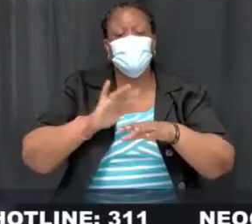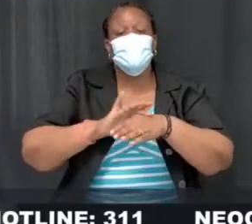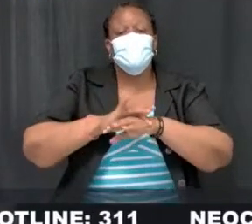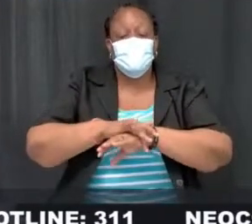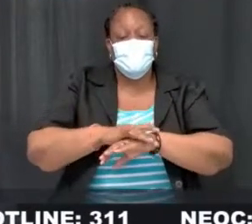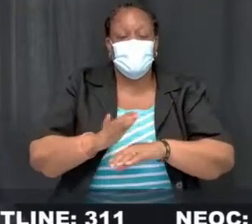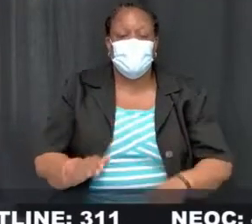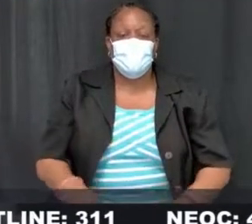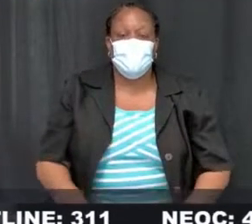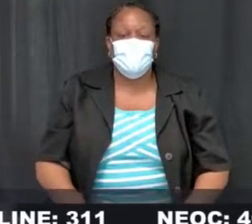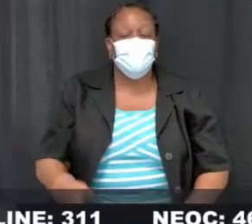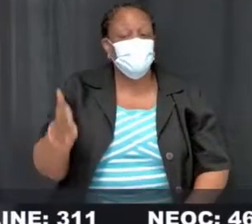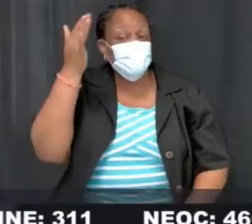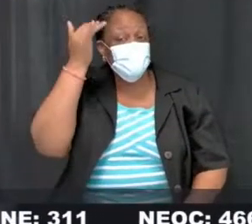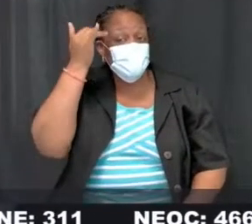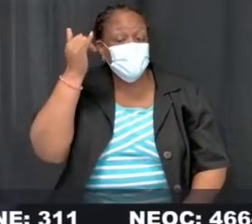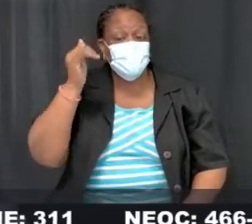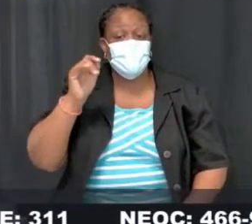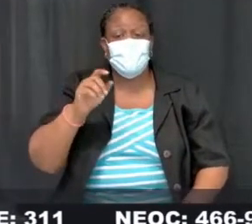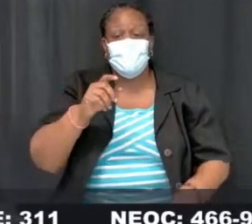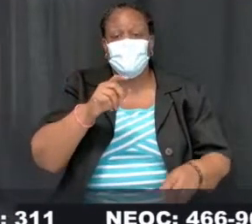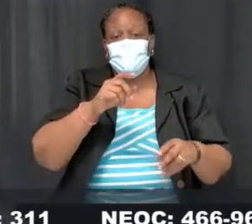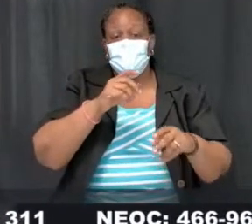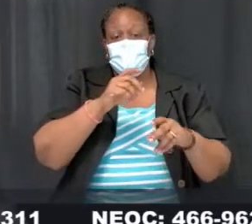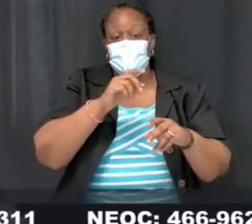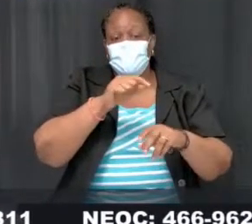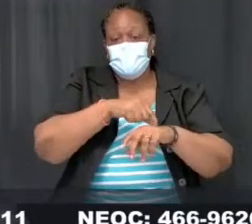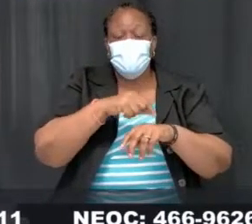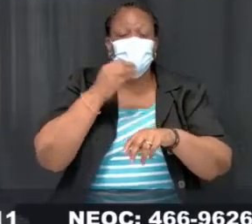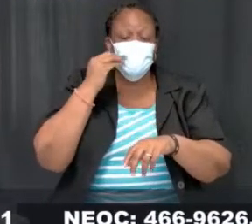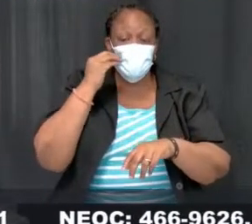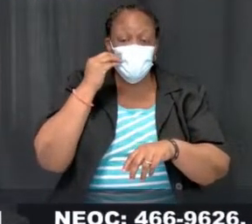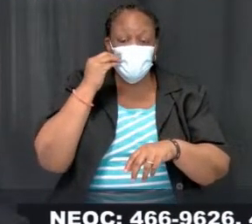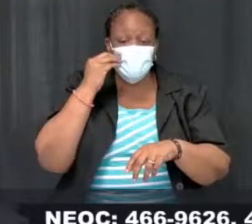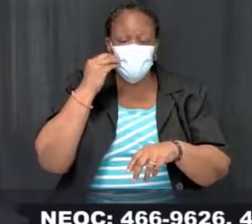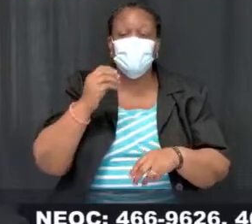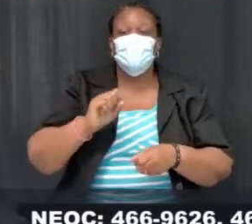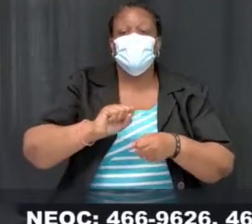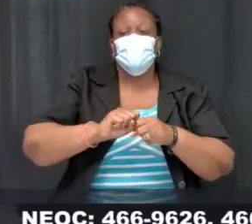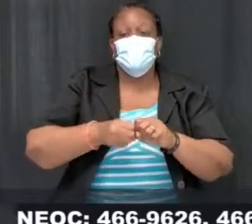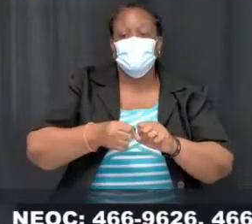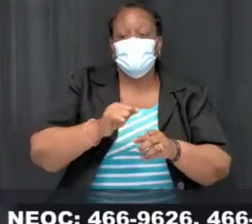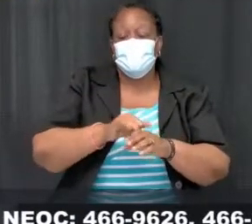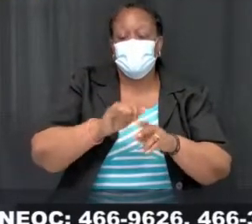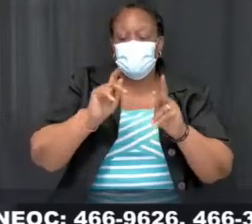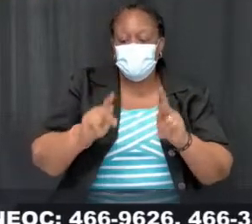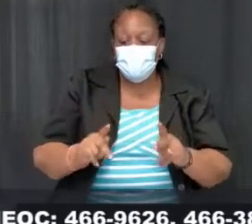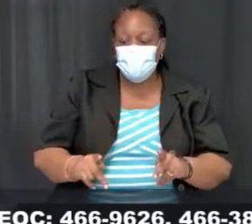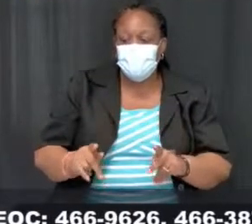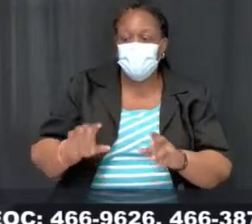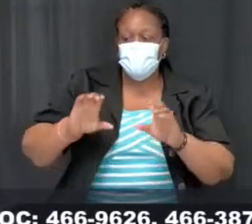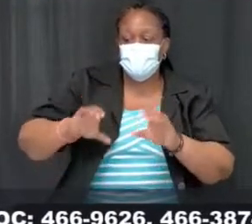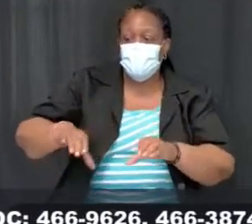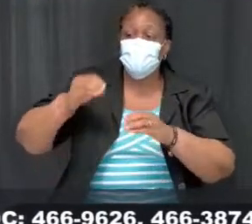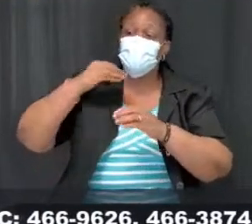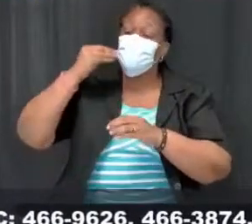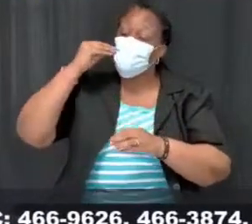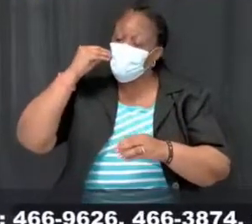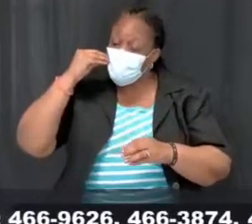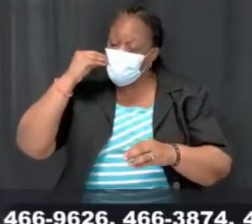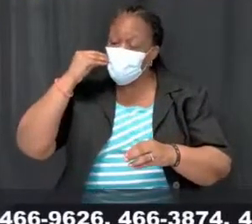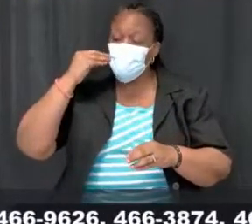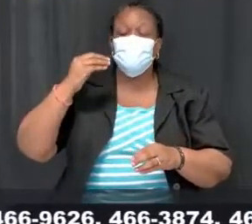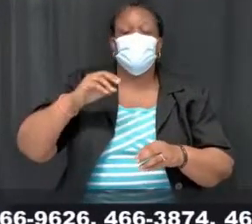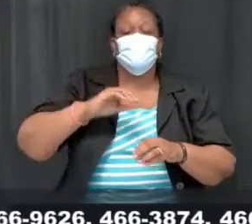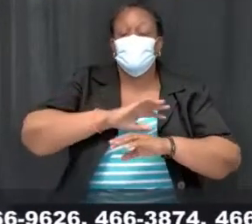The purpose of curfews is to reduce disease transmission while not completely disrupting citizens' lives or instituting